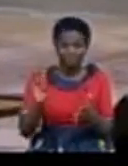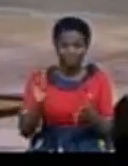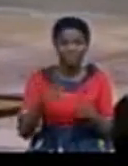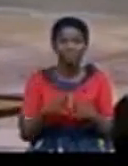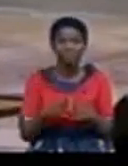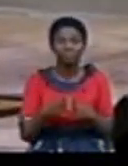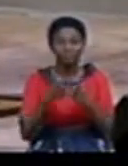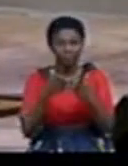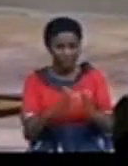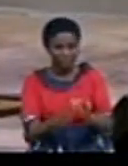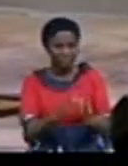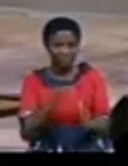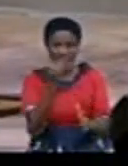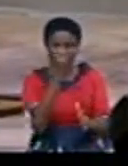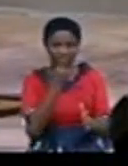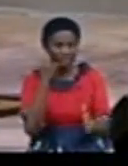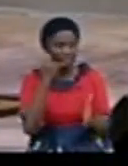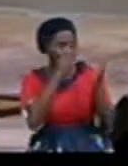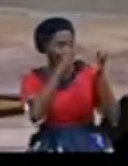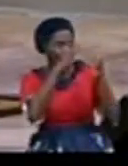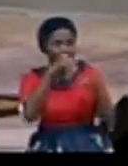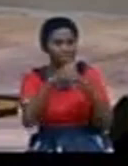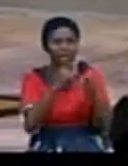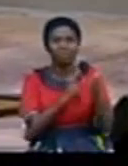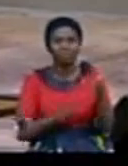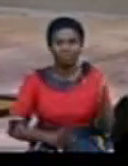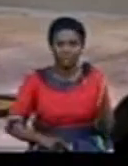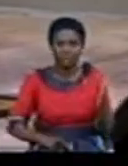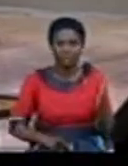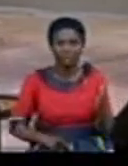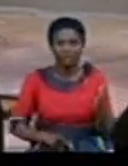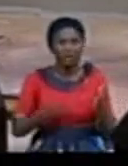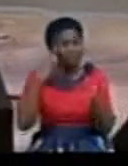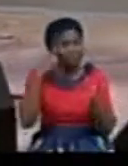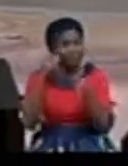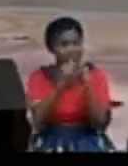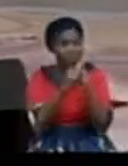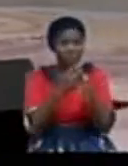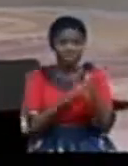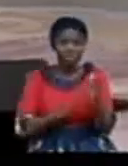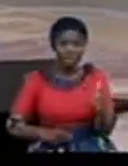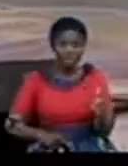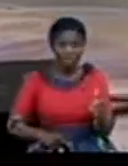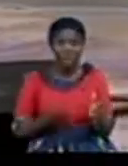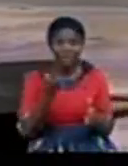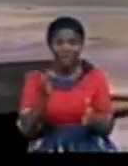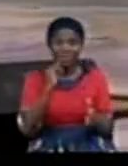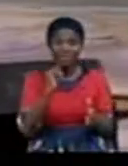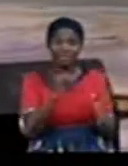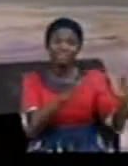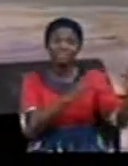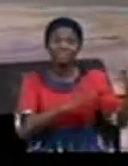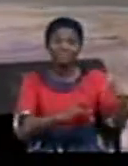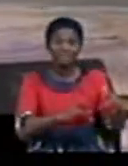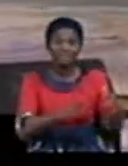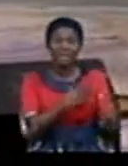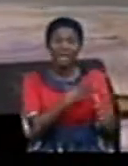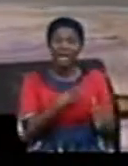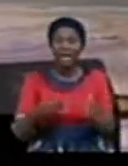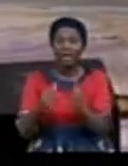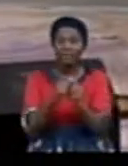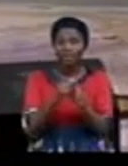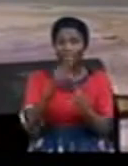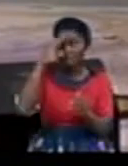Let Israel hope in the Lord. For with the Lord there is mercy, and with